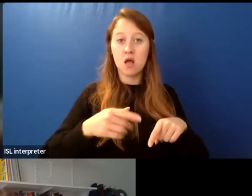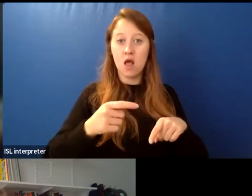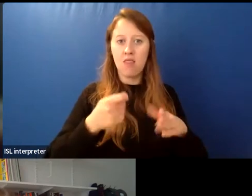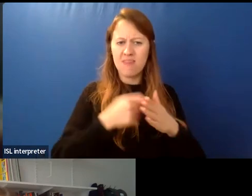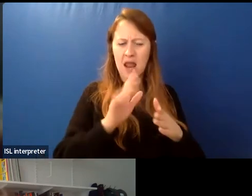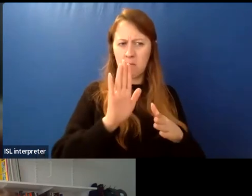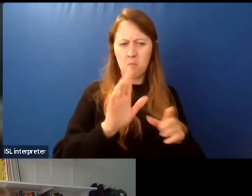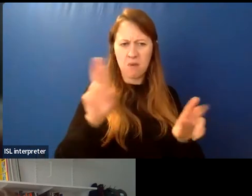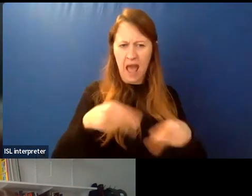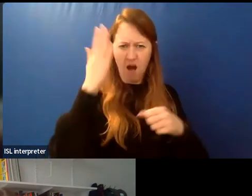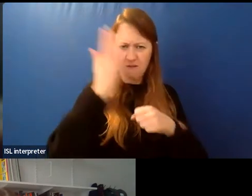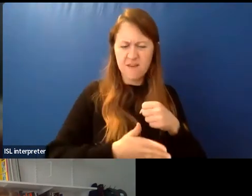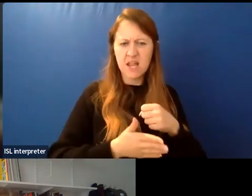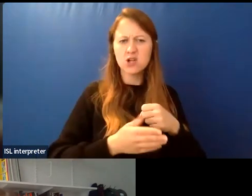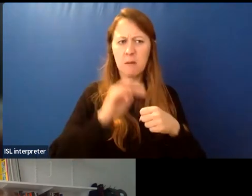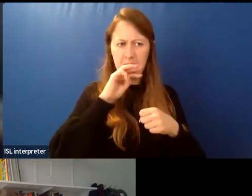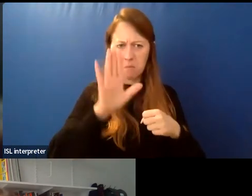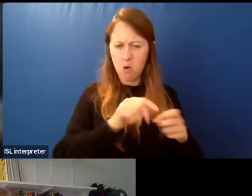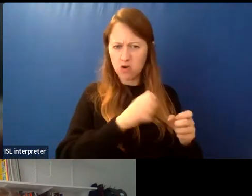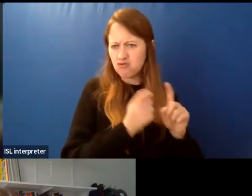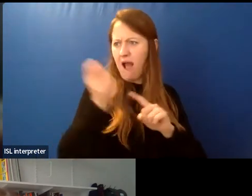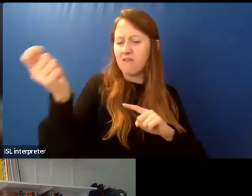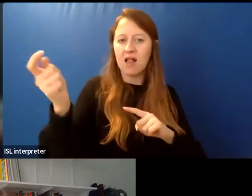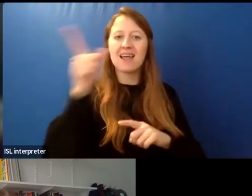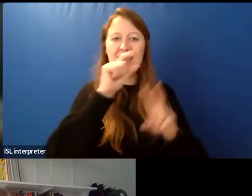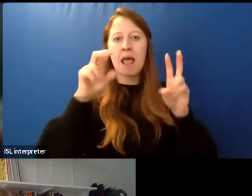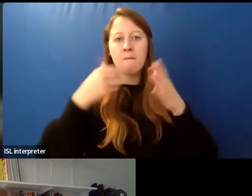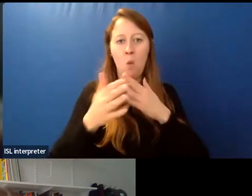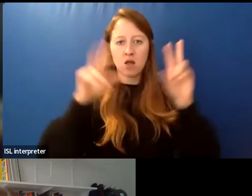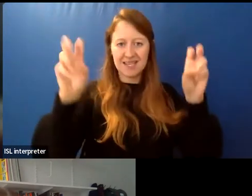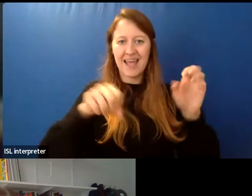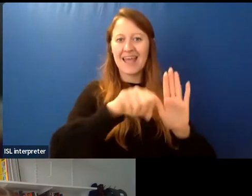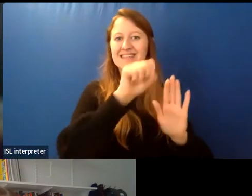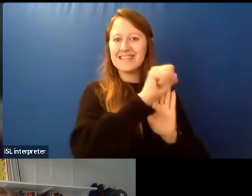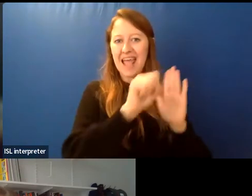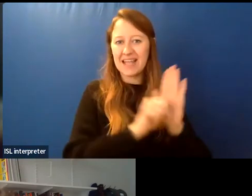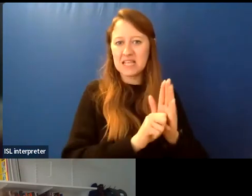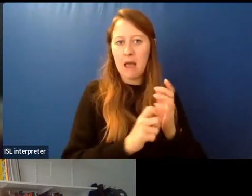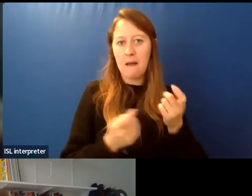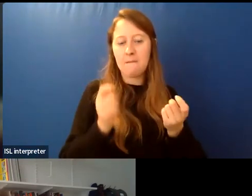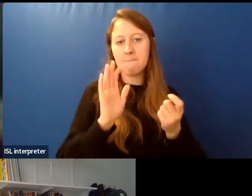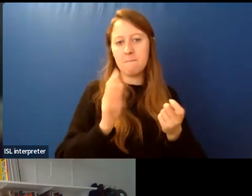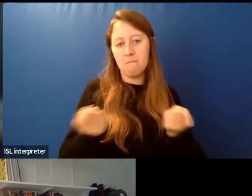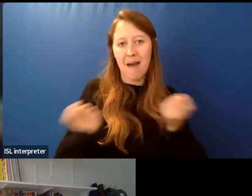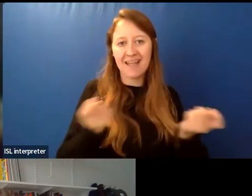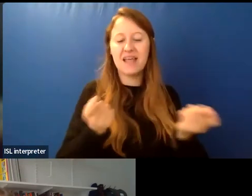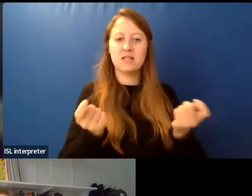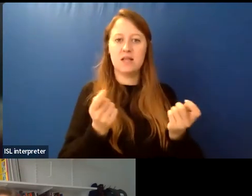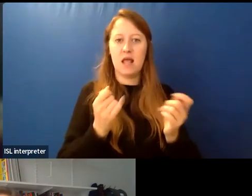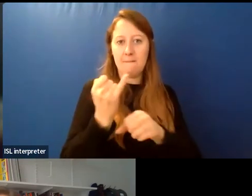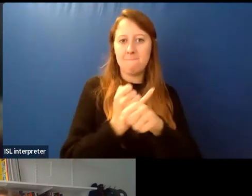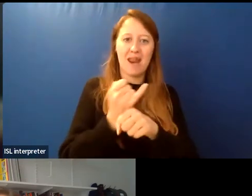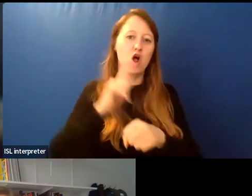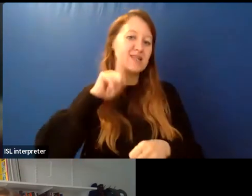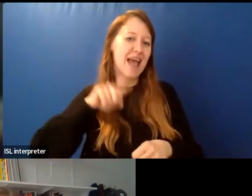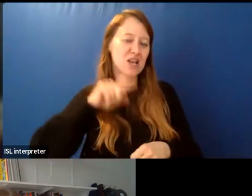state mandated medical negligence, just to give you a sense of the gravity of this situation. The third group of people who we're still seeing